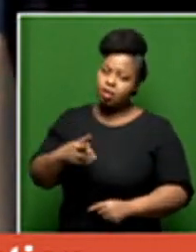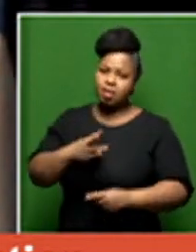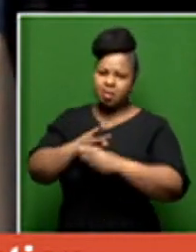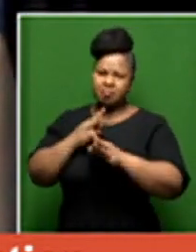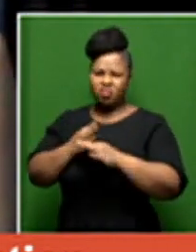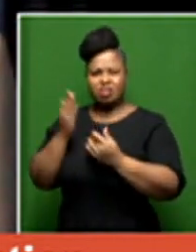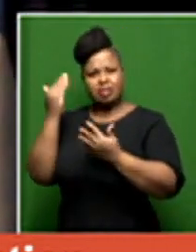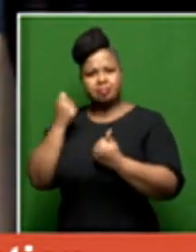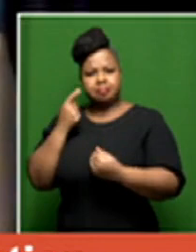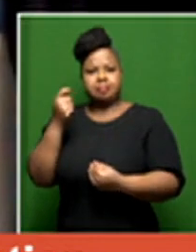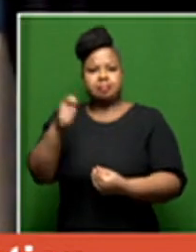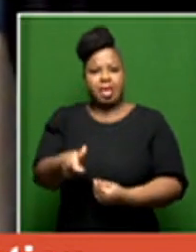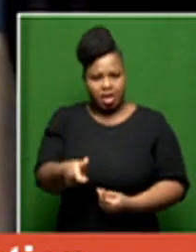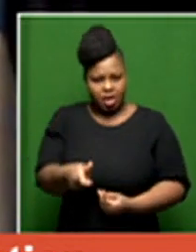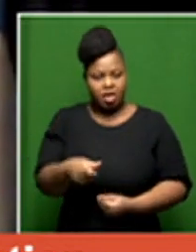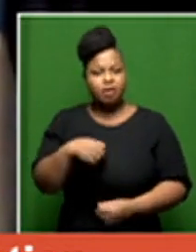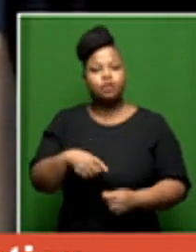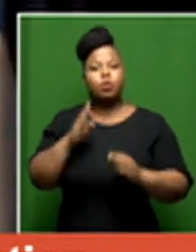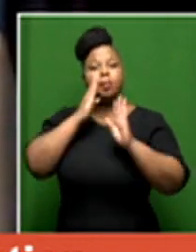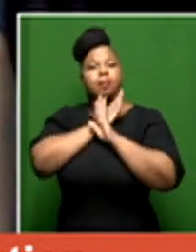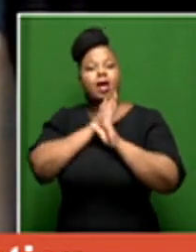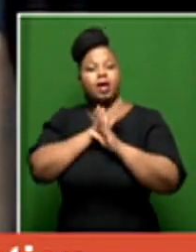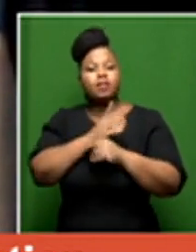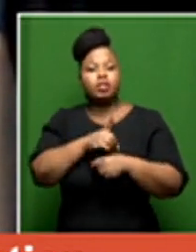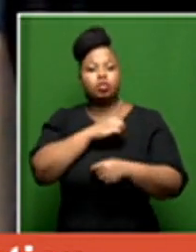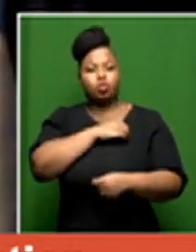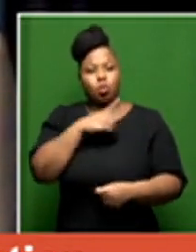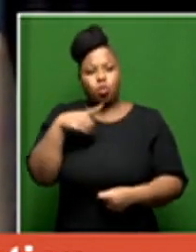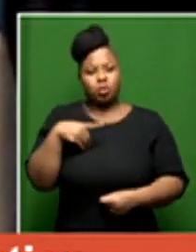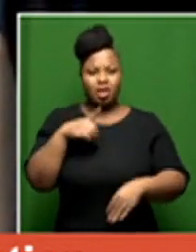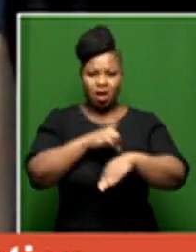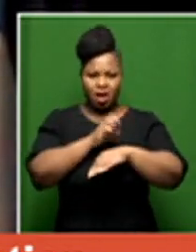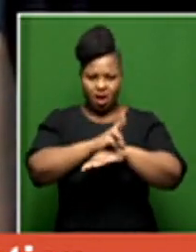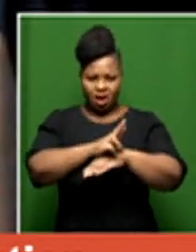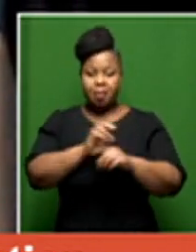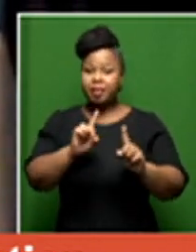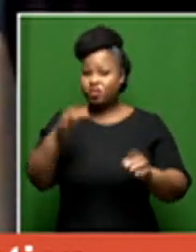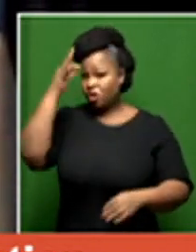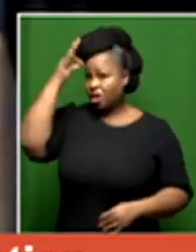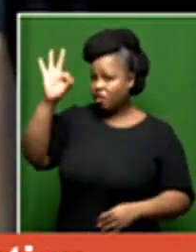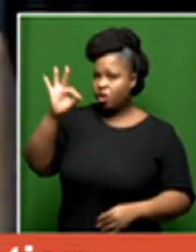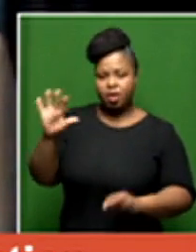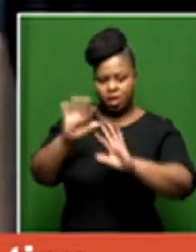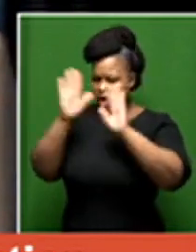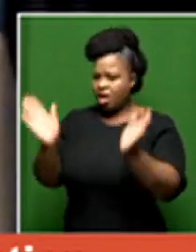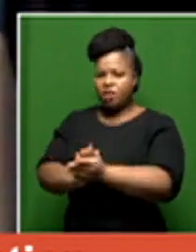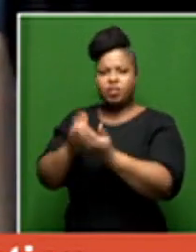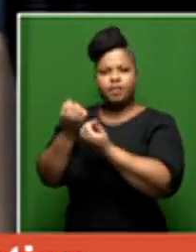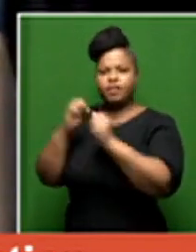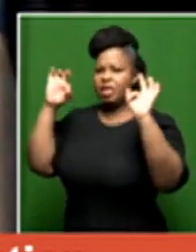will be expected to pay when they visit the private health sector. But in the public health sector, all vaccines are